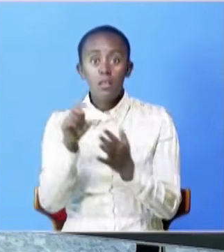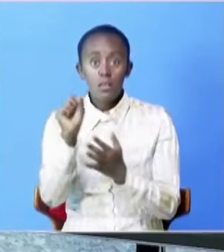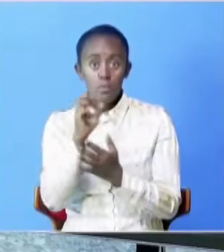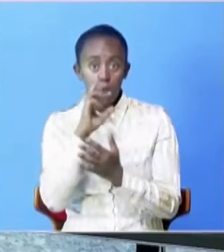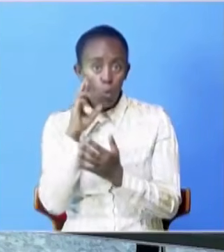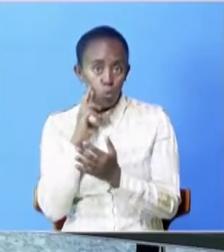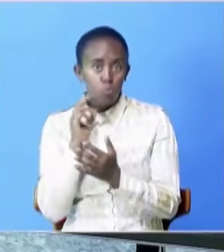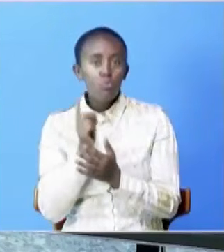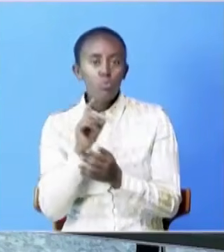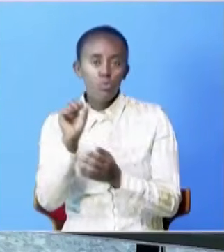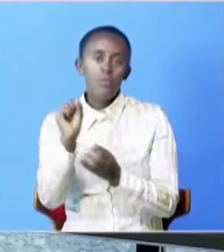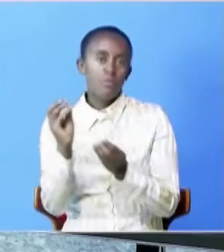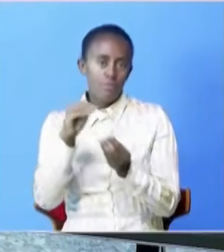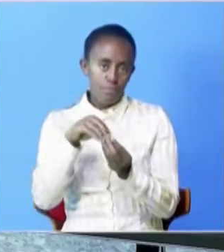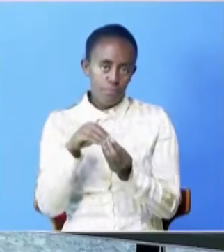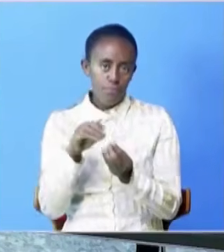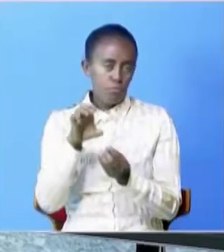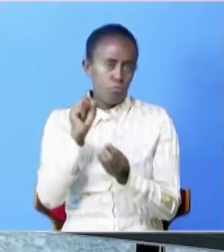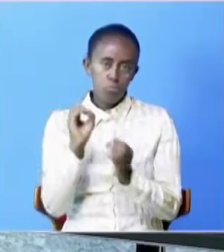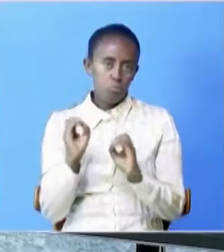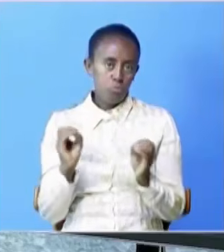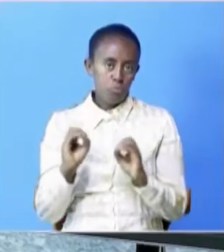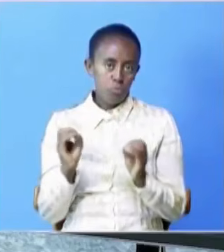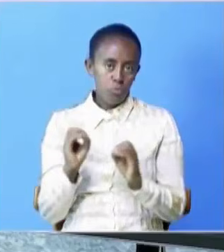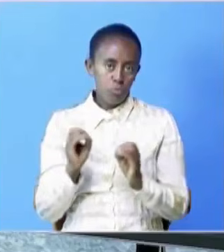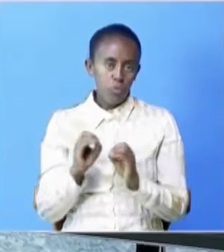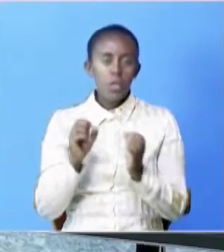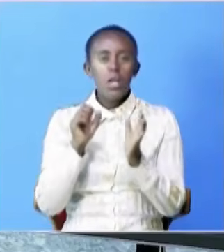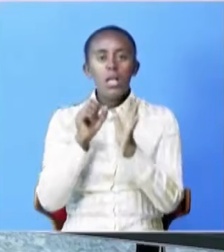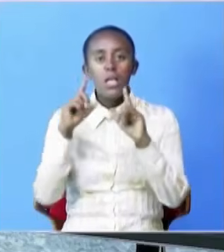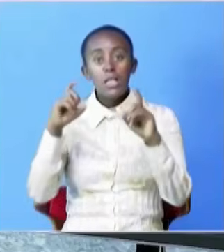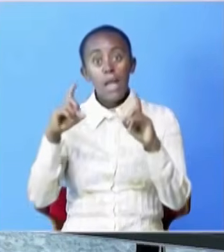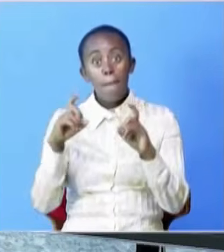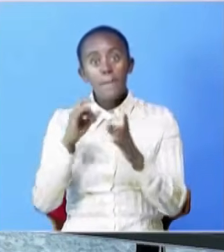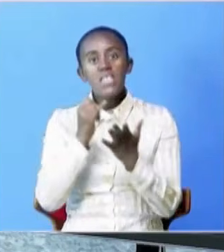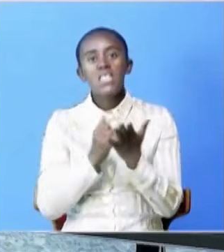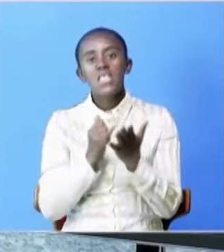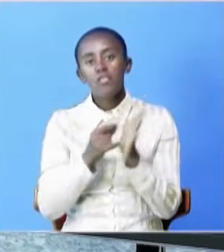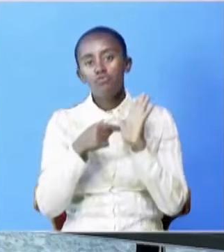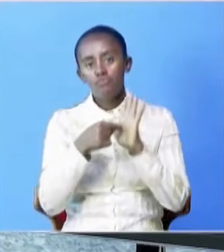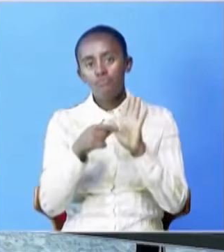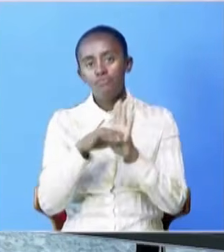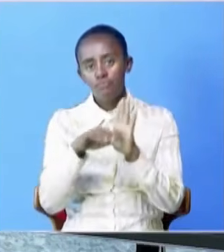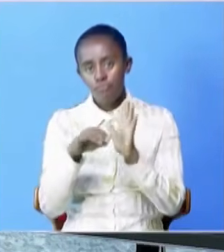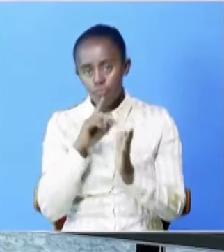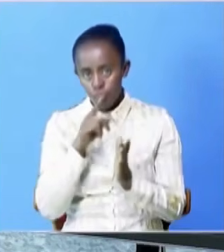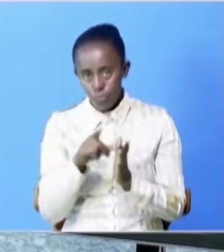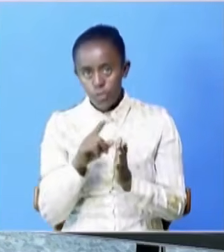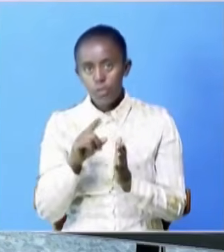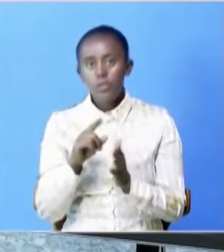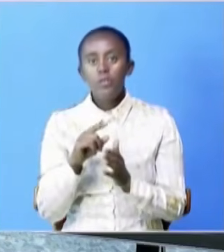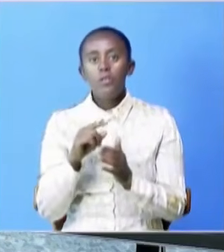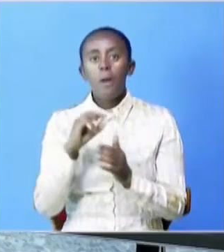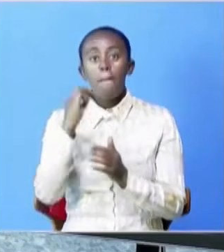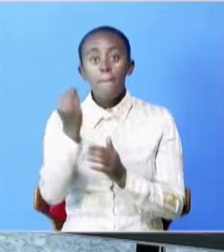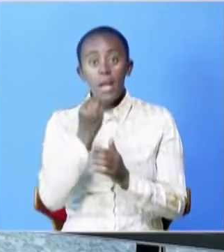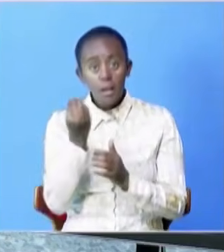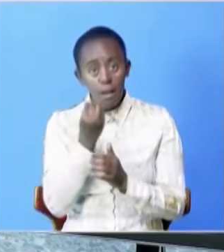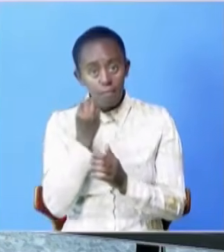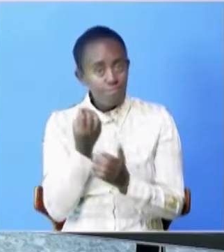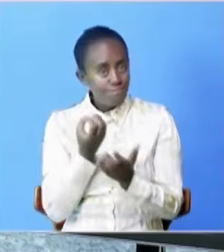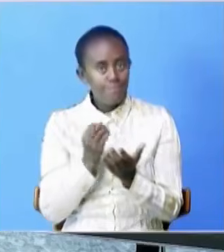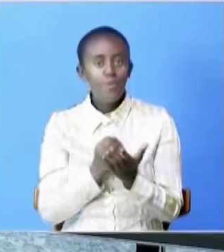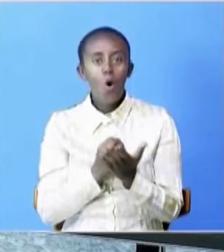because it takes S, not ES, and the exam is it. Okay, so Monday, again, our